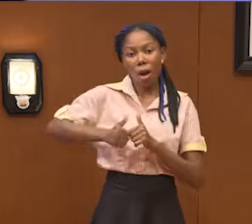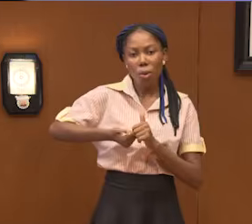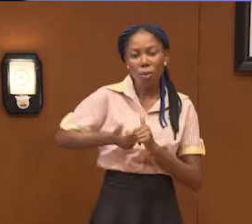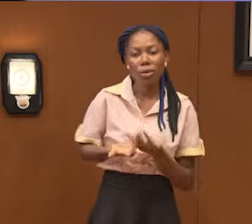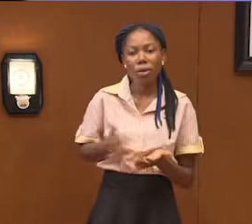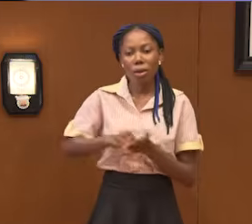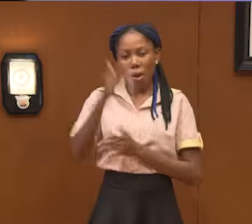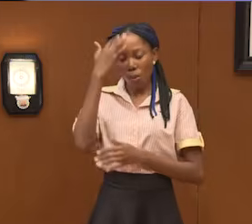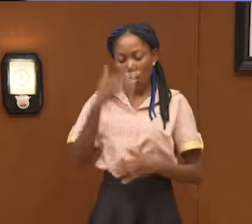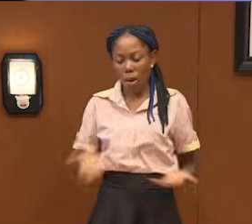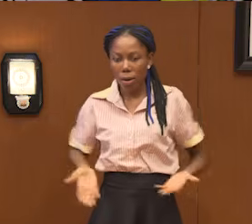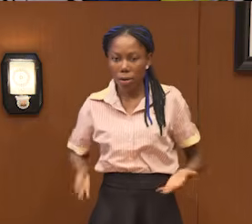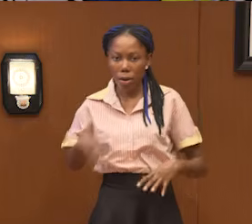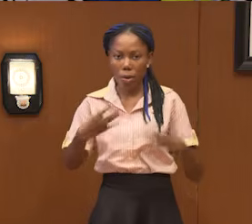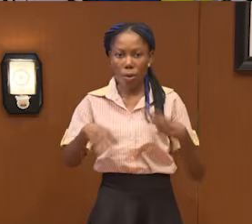here this morning.